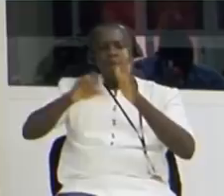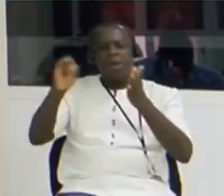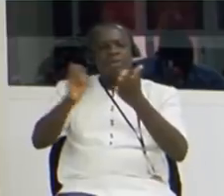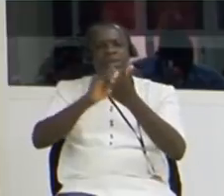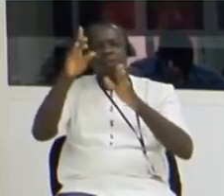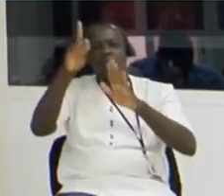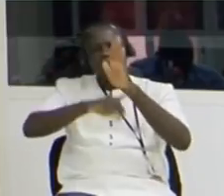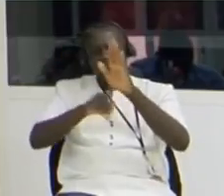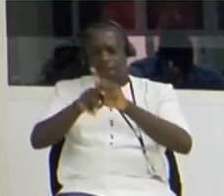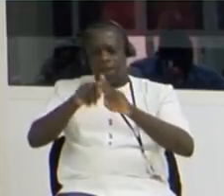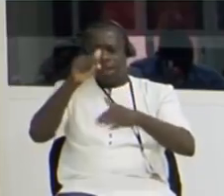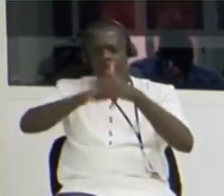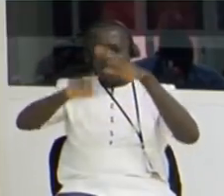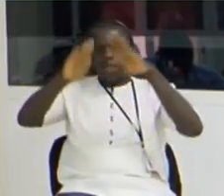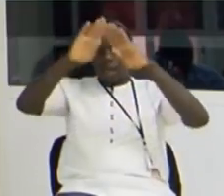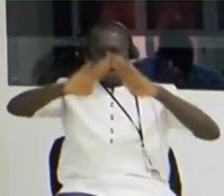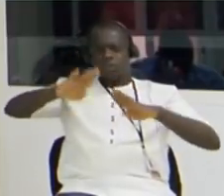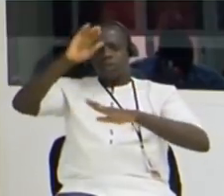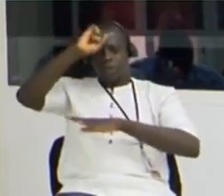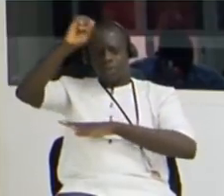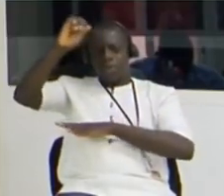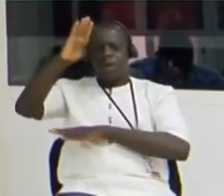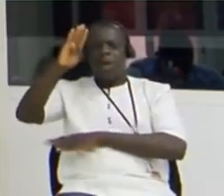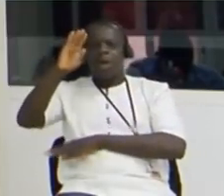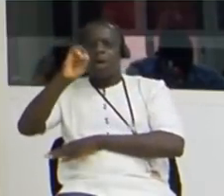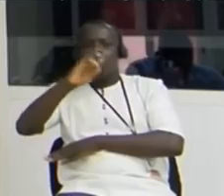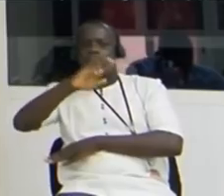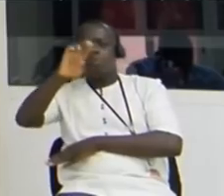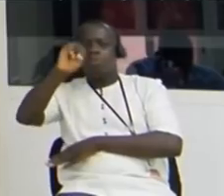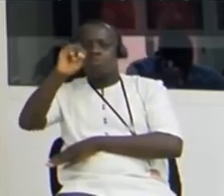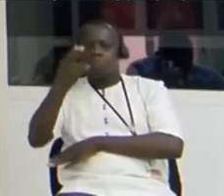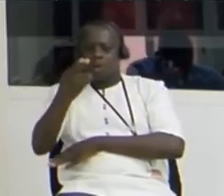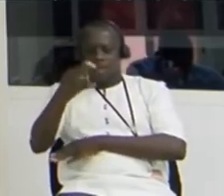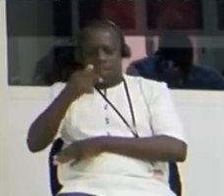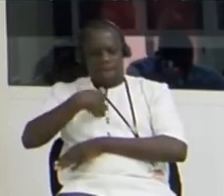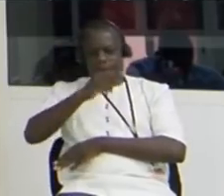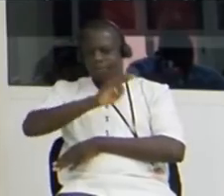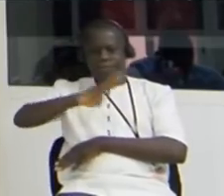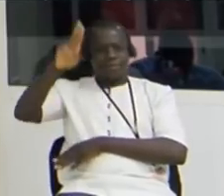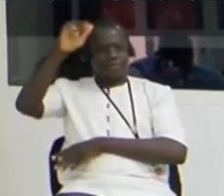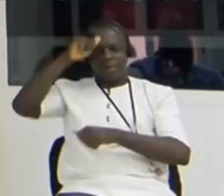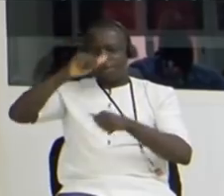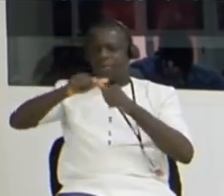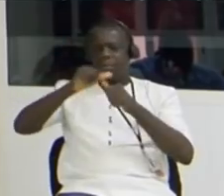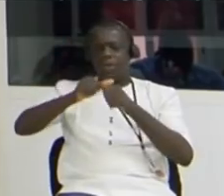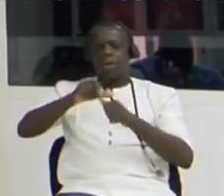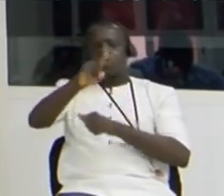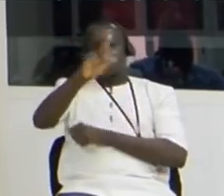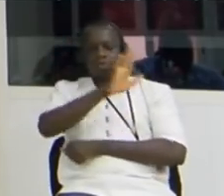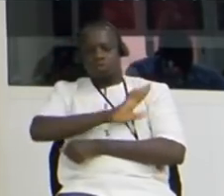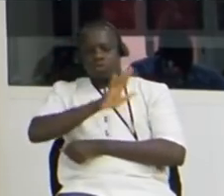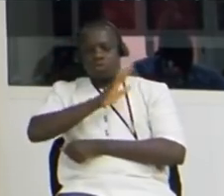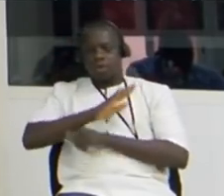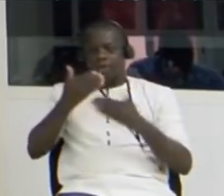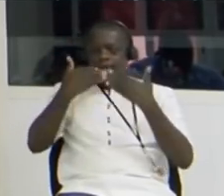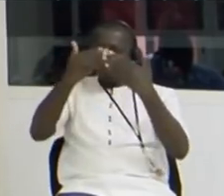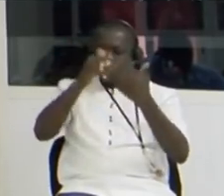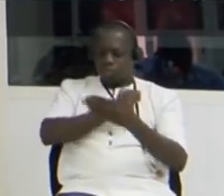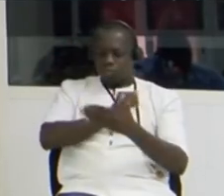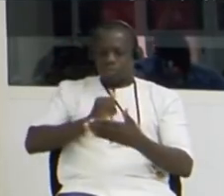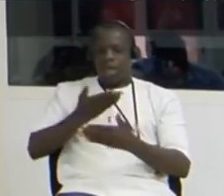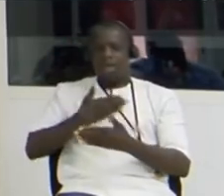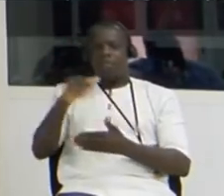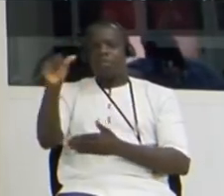I cannot remember that one. You've already told us that there were also other occasions on which you did not receive calls, but the girls